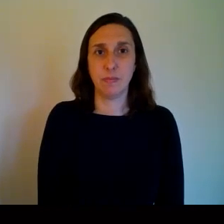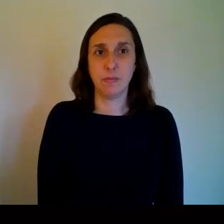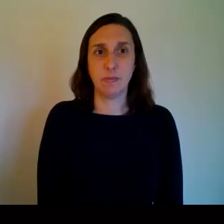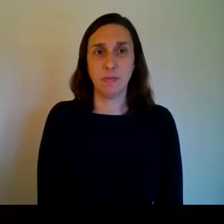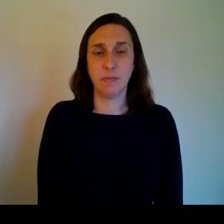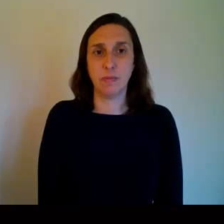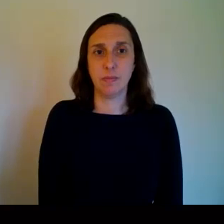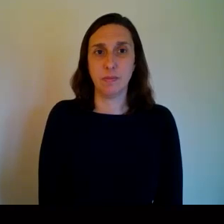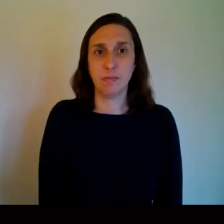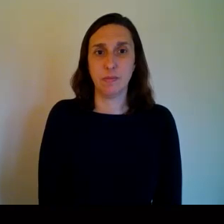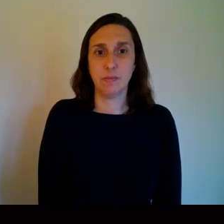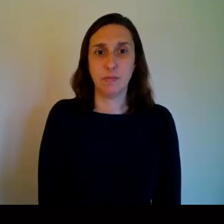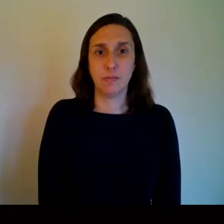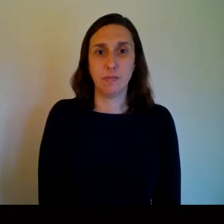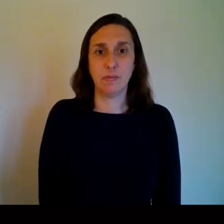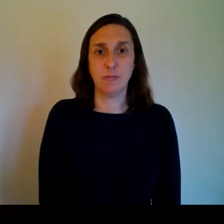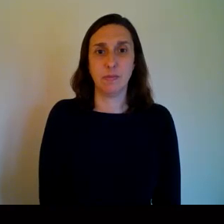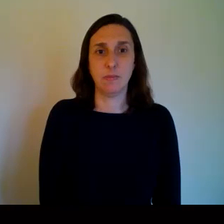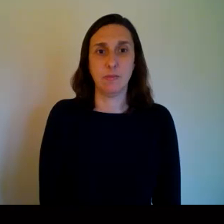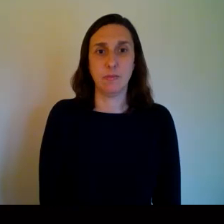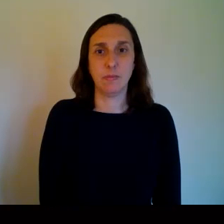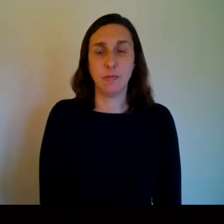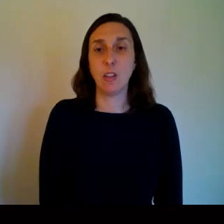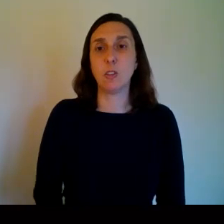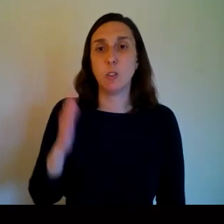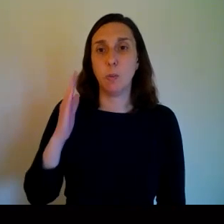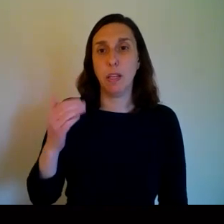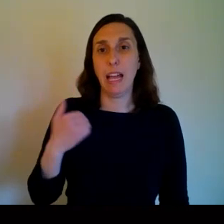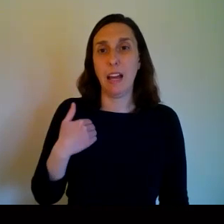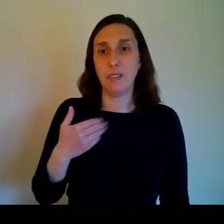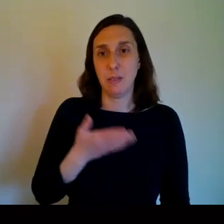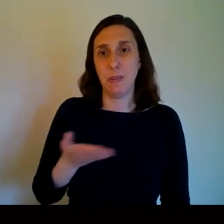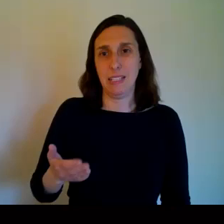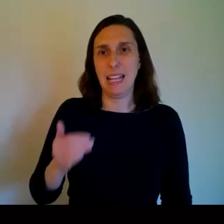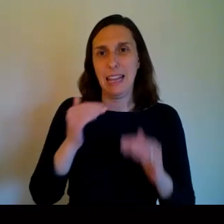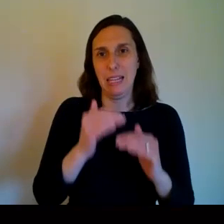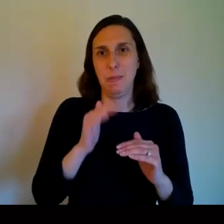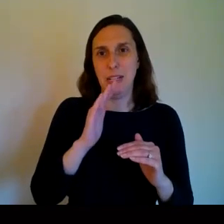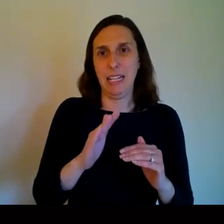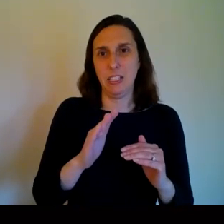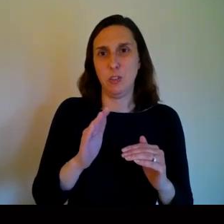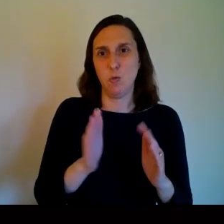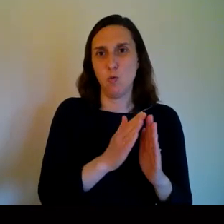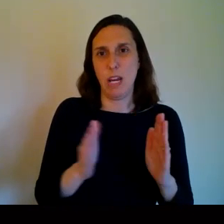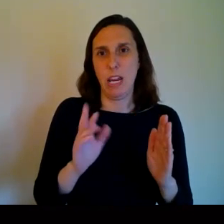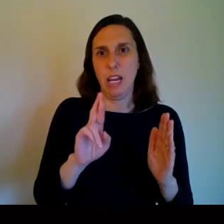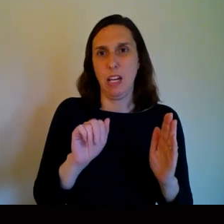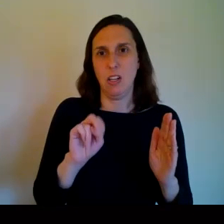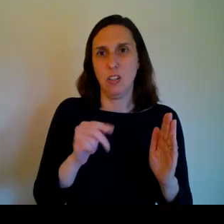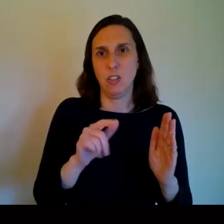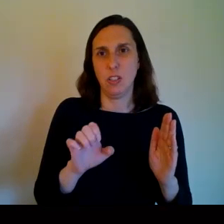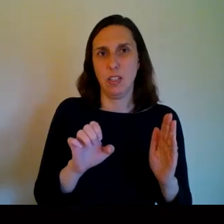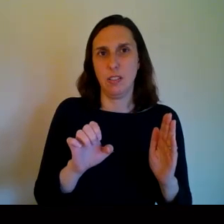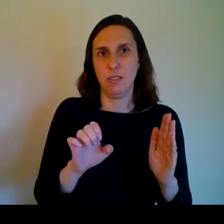because that limit its range. And so the range of f. Well, this